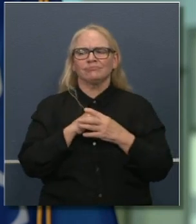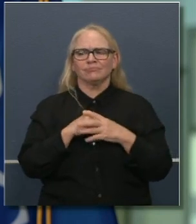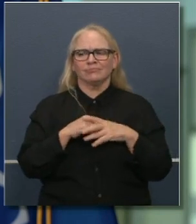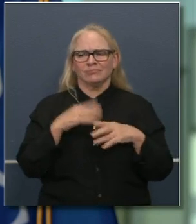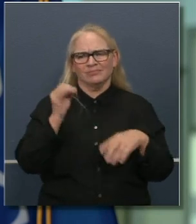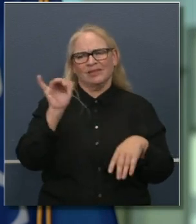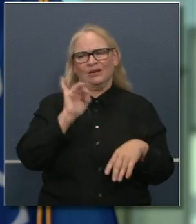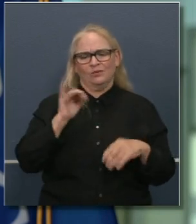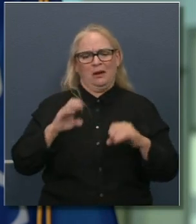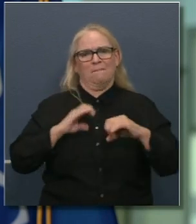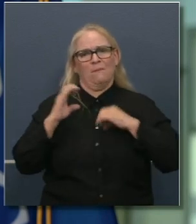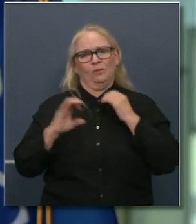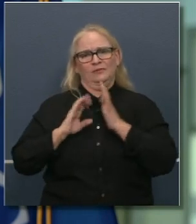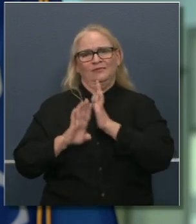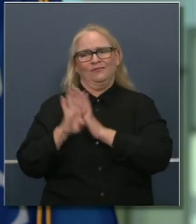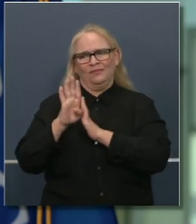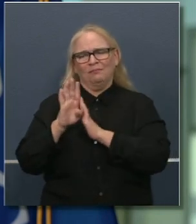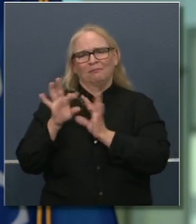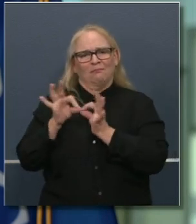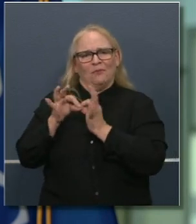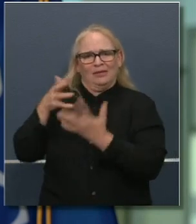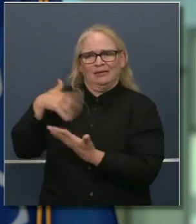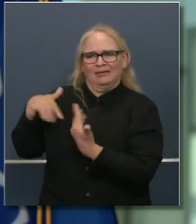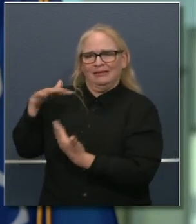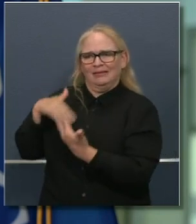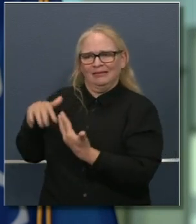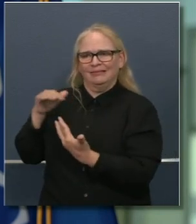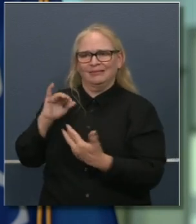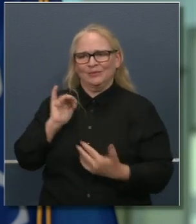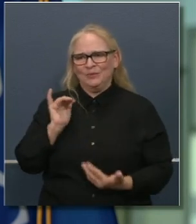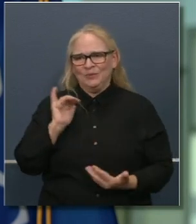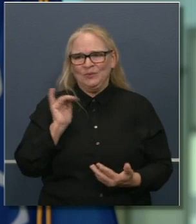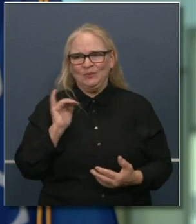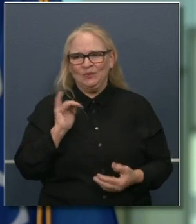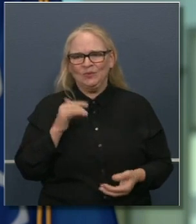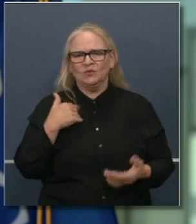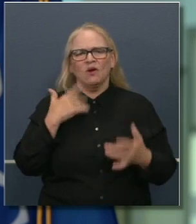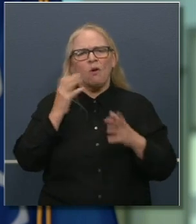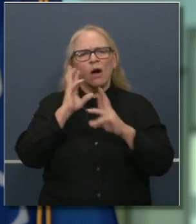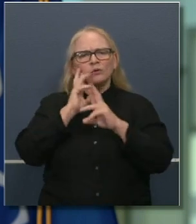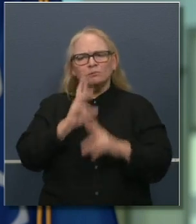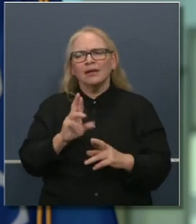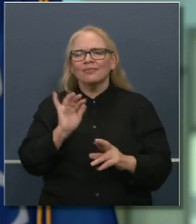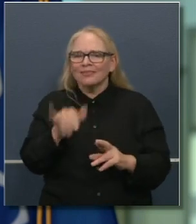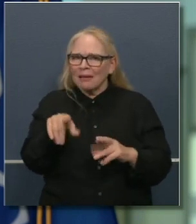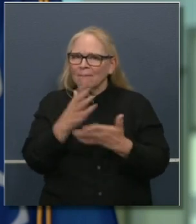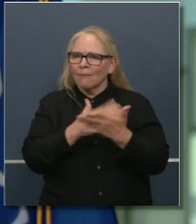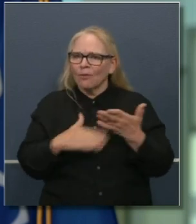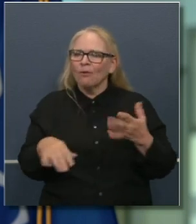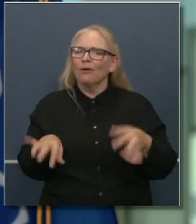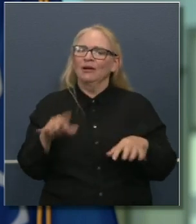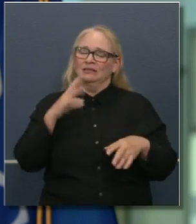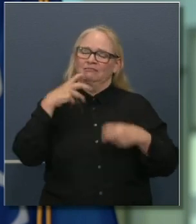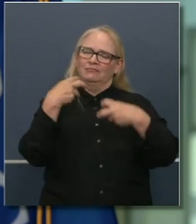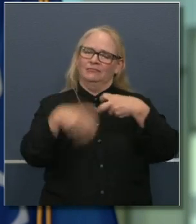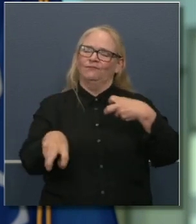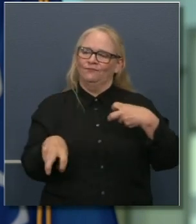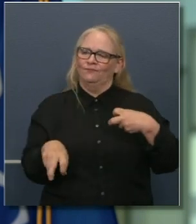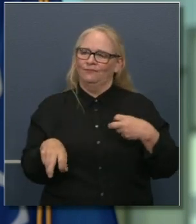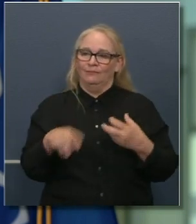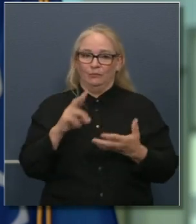and maturing in ways where I respectfully submit is difficult when you're doing it